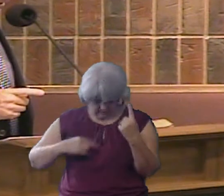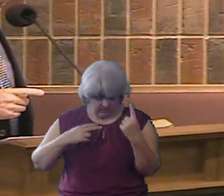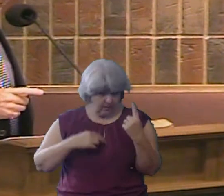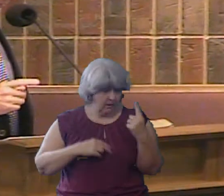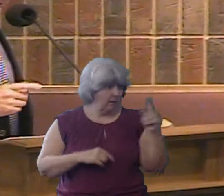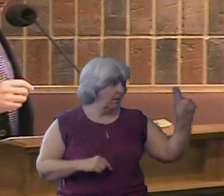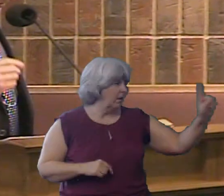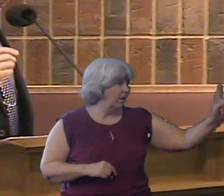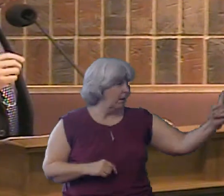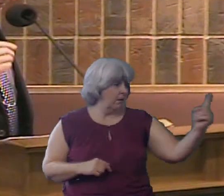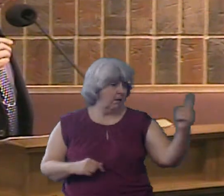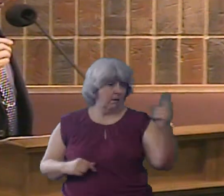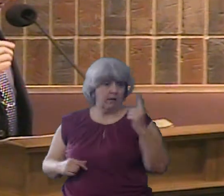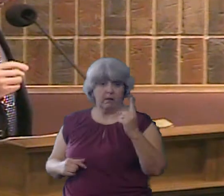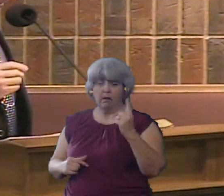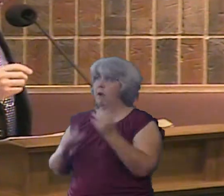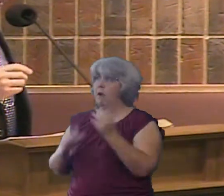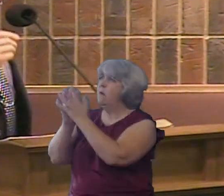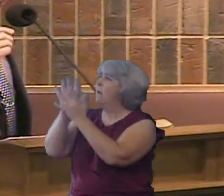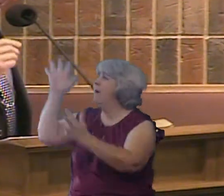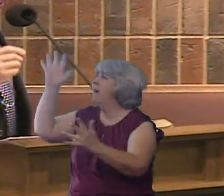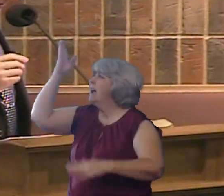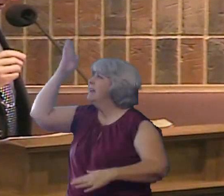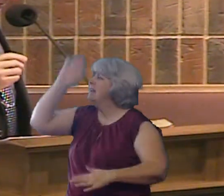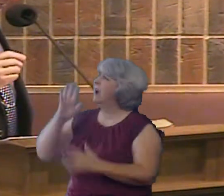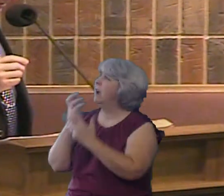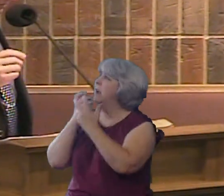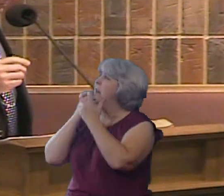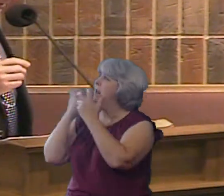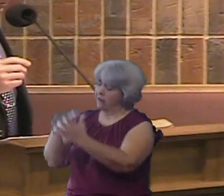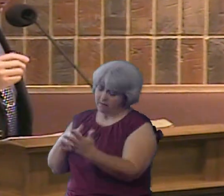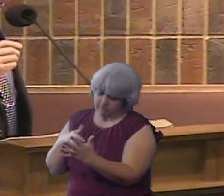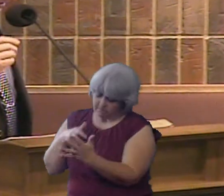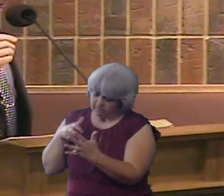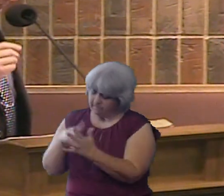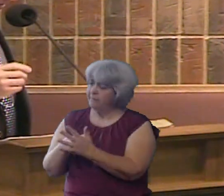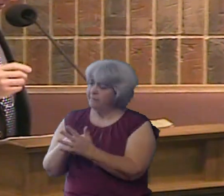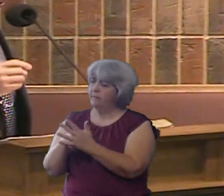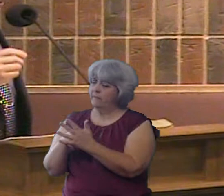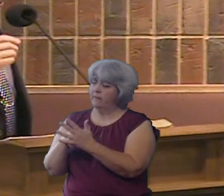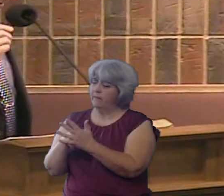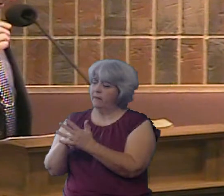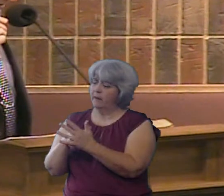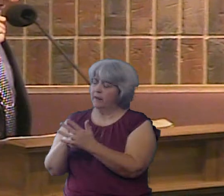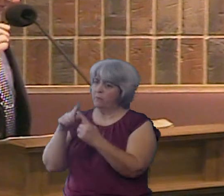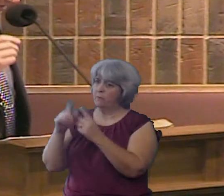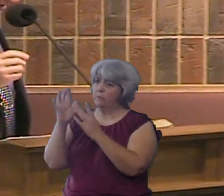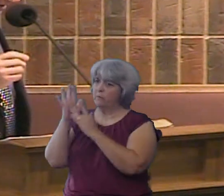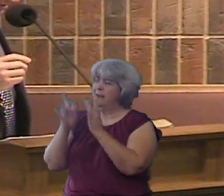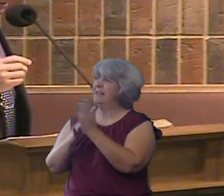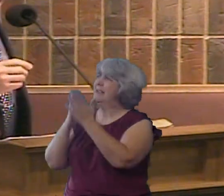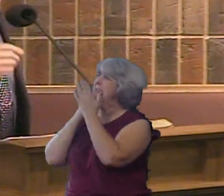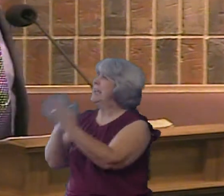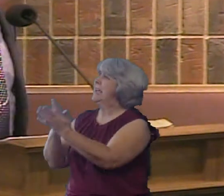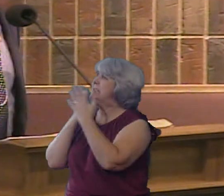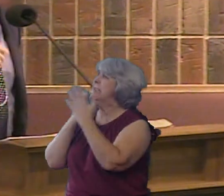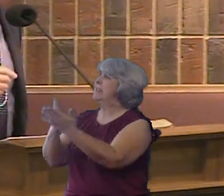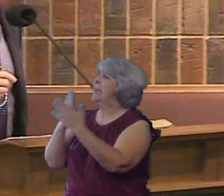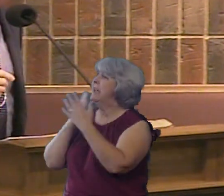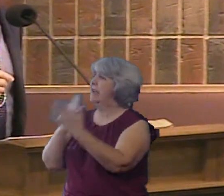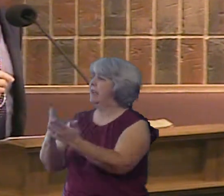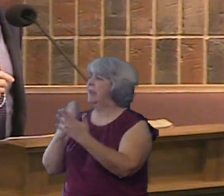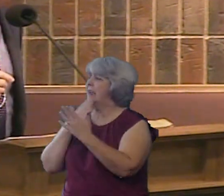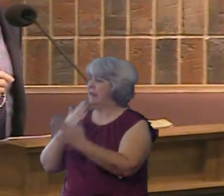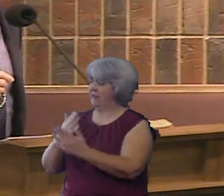with a loud voice glorified God and fell down on his face at his feet, giving him thanks. And he was